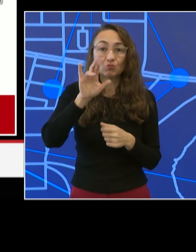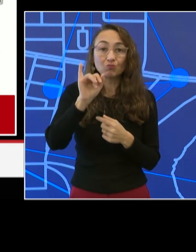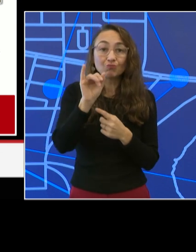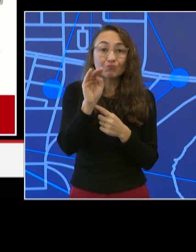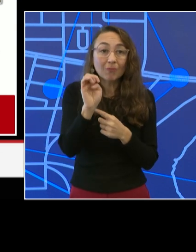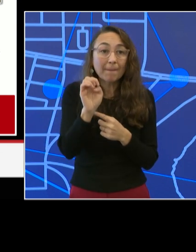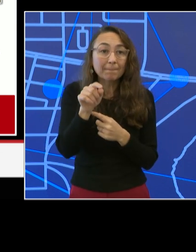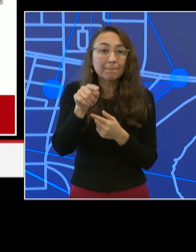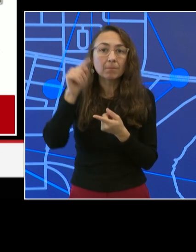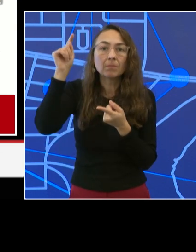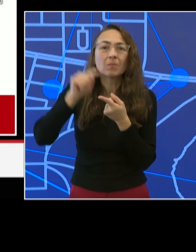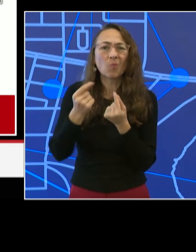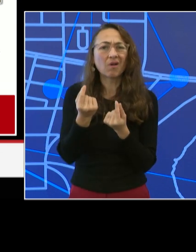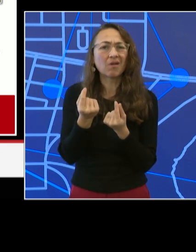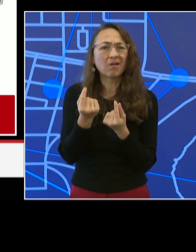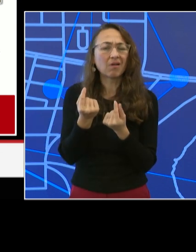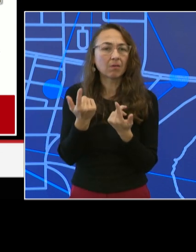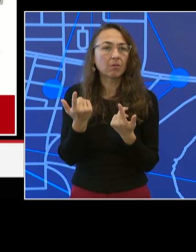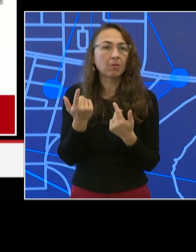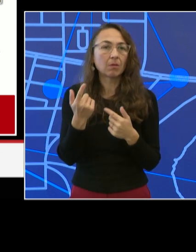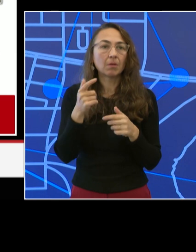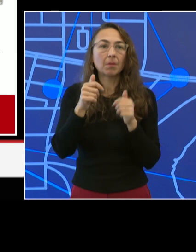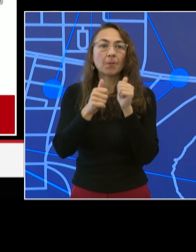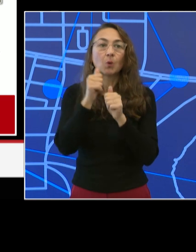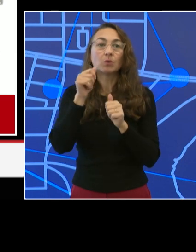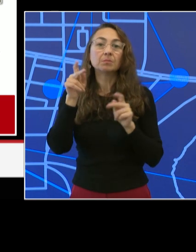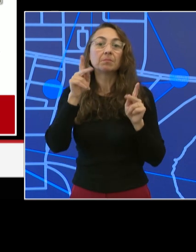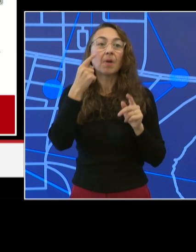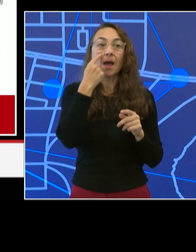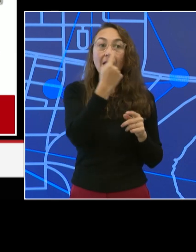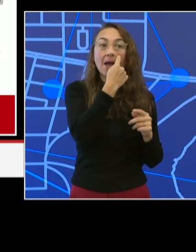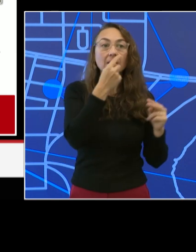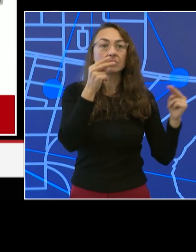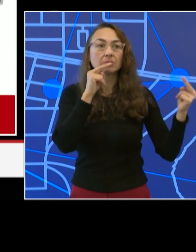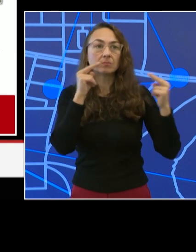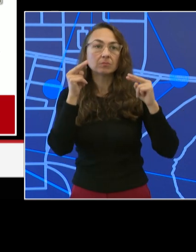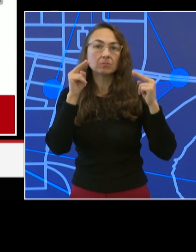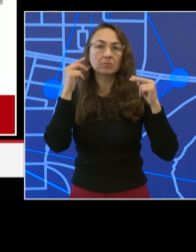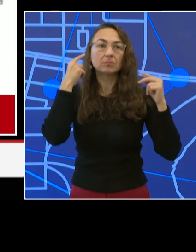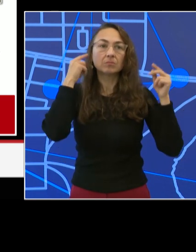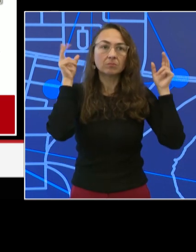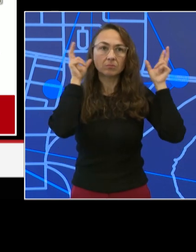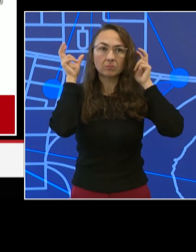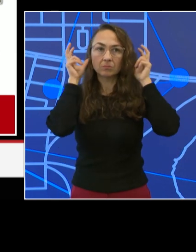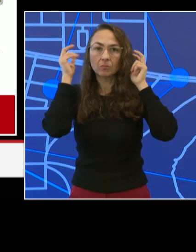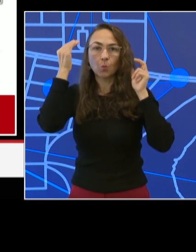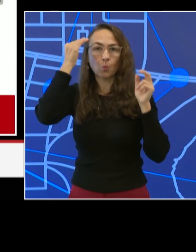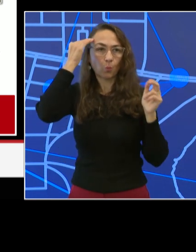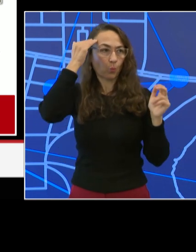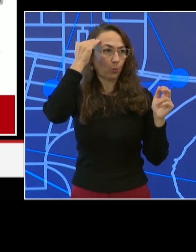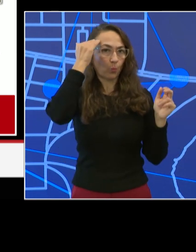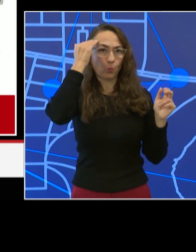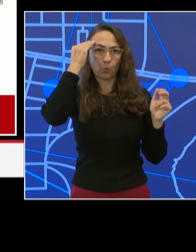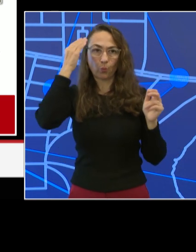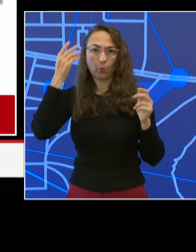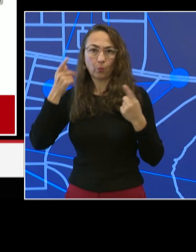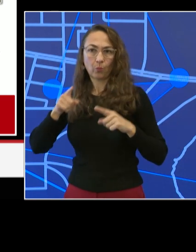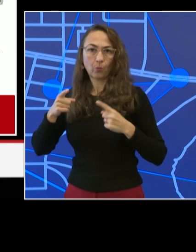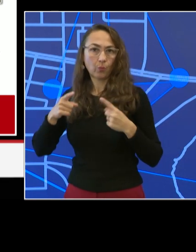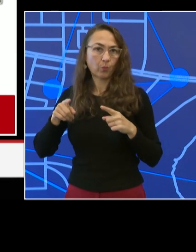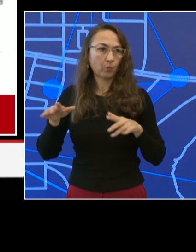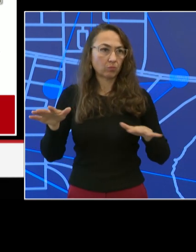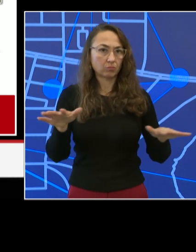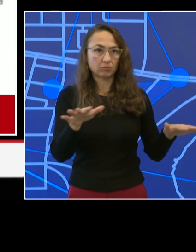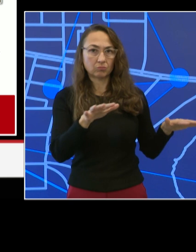And so you could see here our Safe Commercial Corridors grant program that we started last year as a pilot, and that